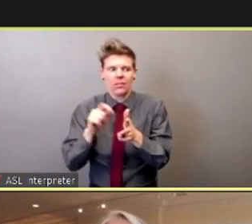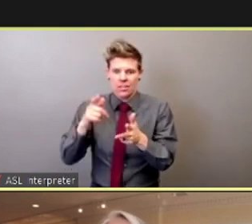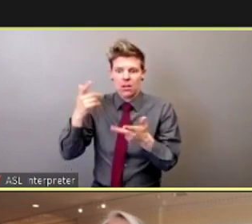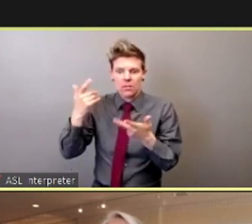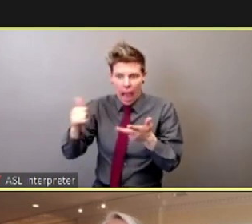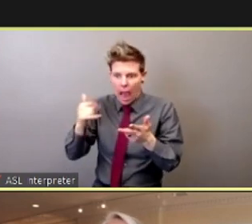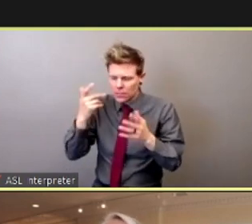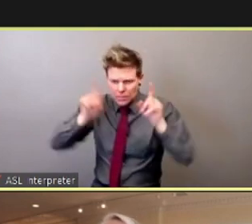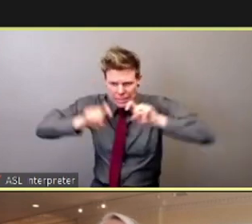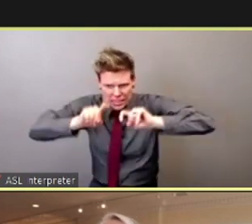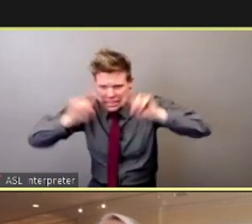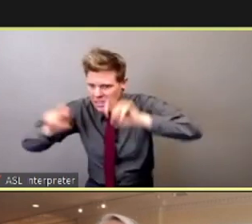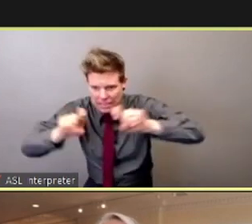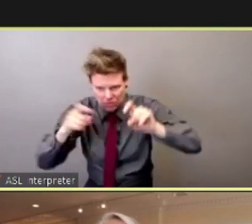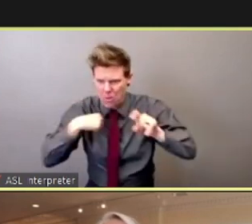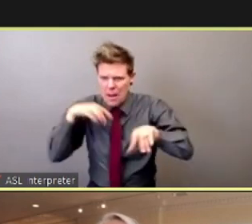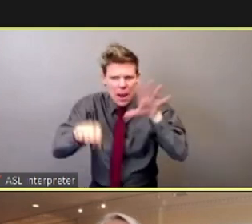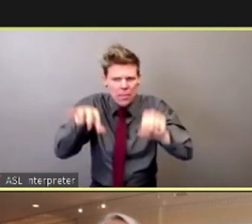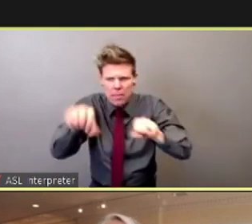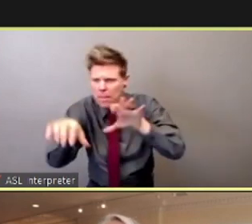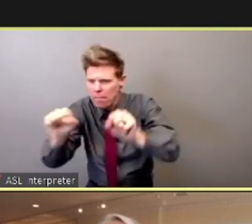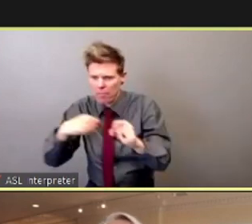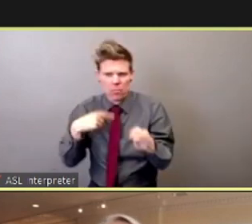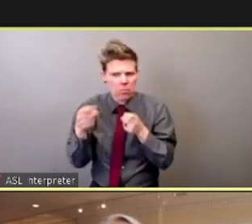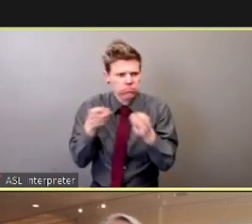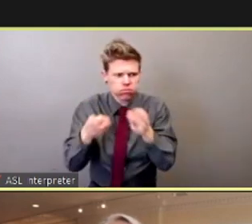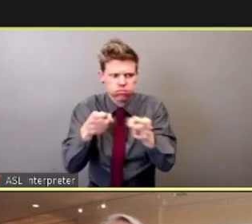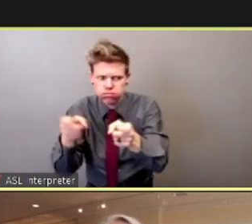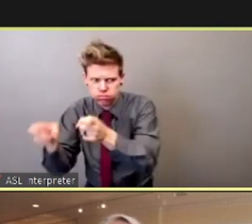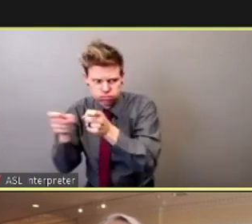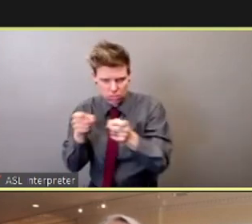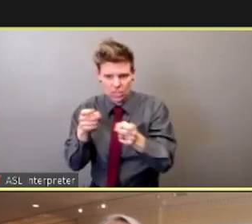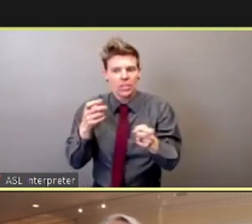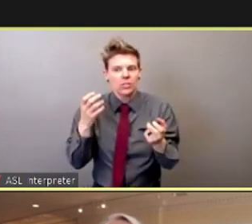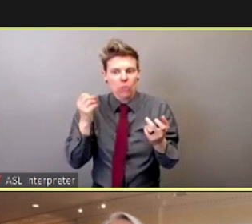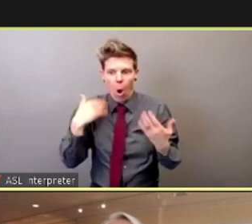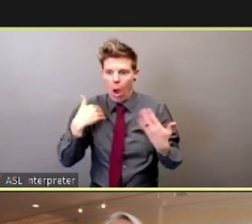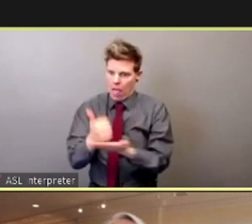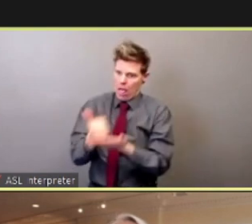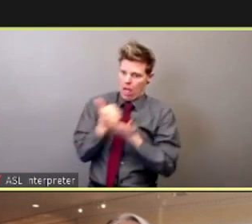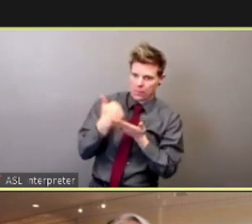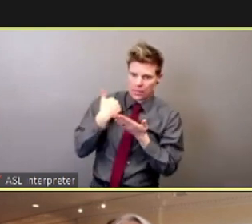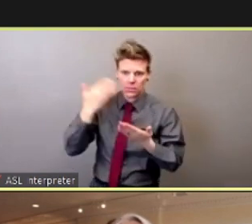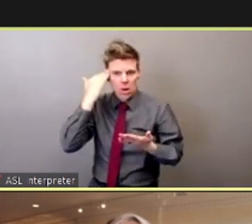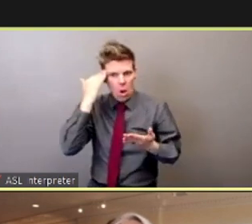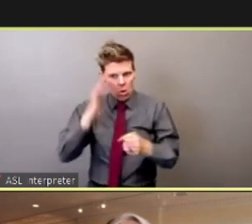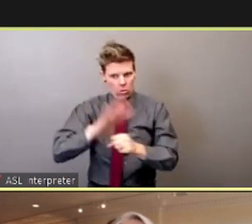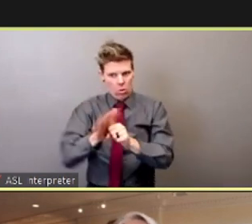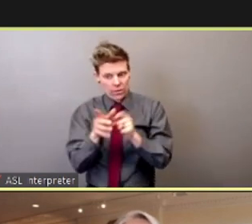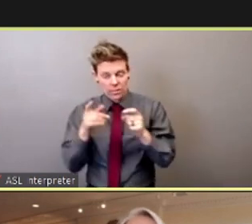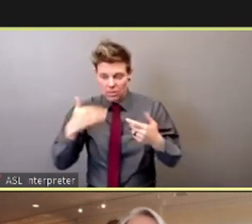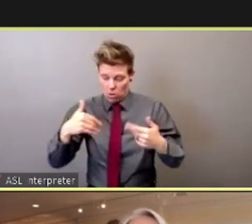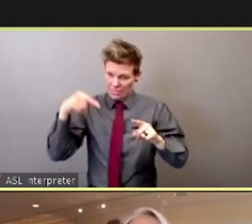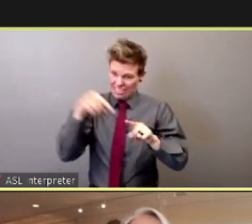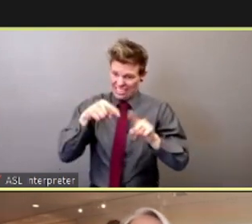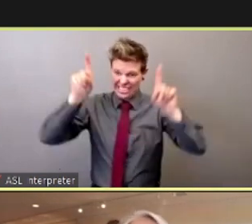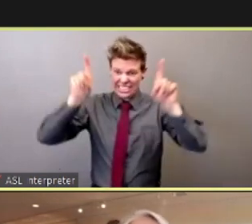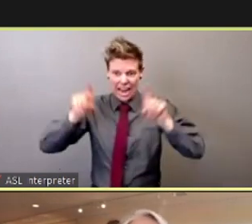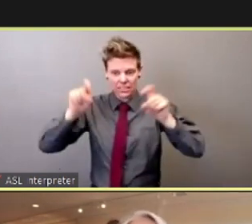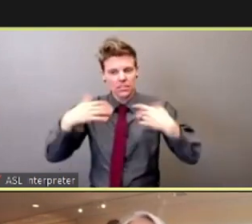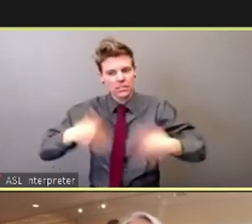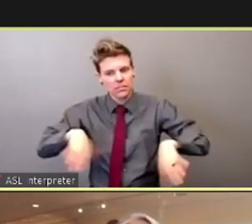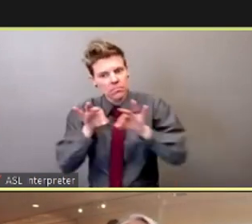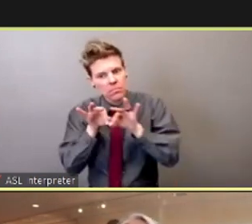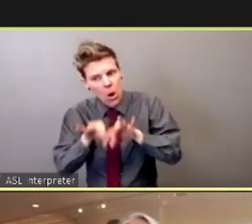critical, there are too many New Mexicans who don't think about testing as a critical role. Testing is the key to getting to